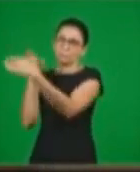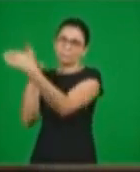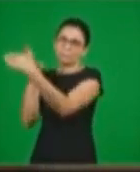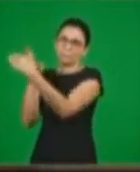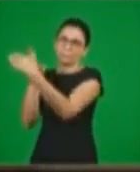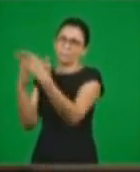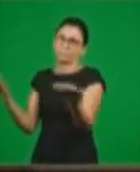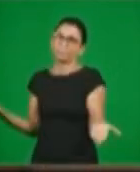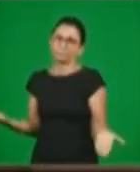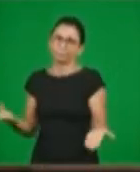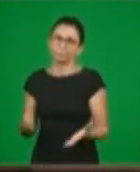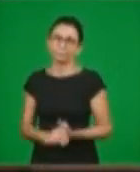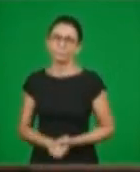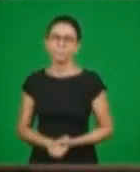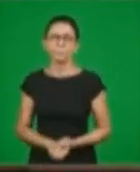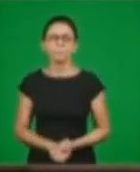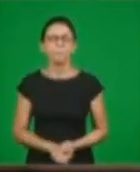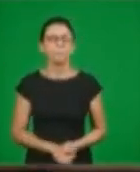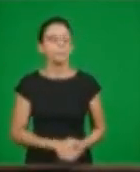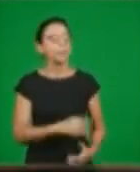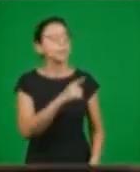So look here.